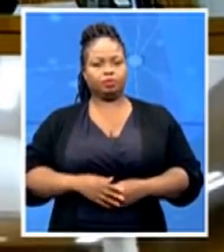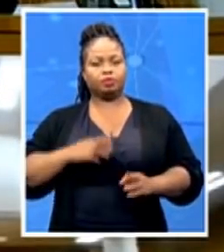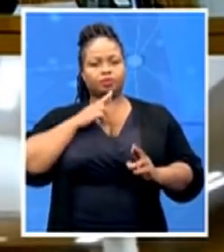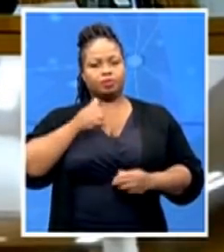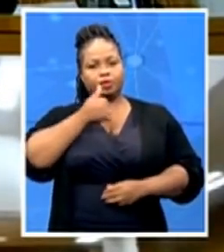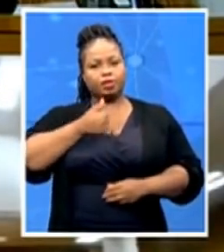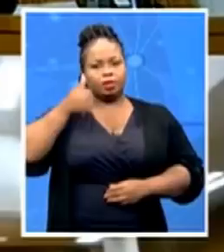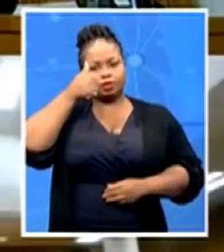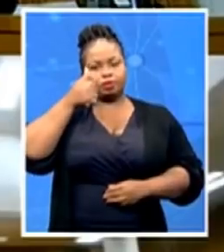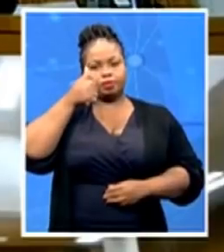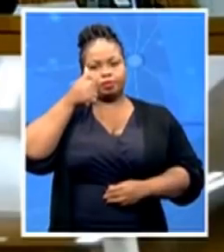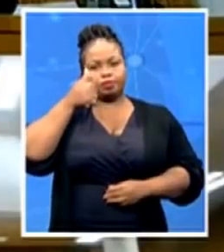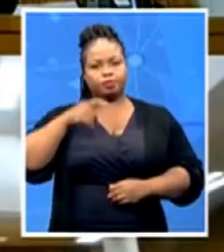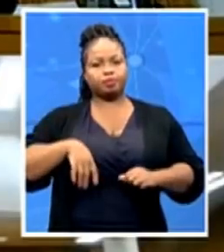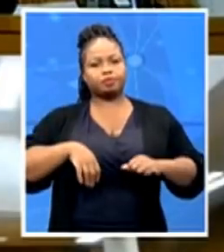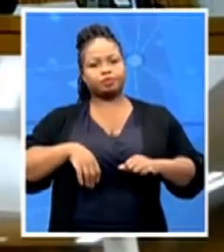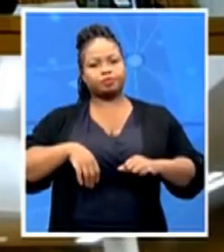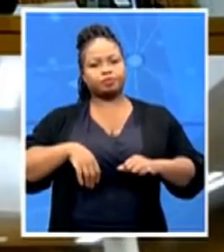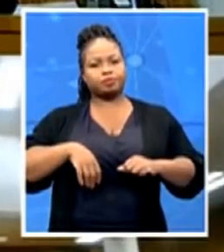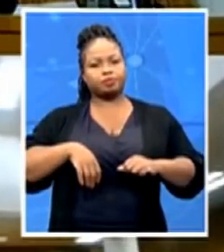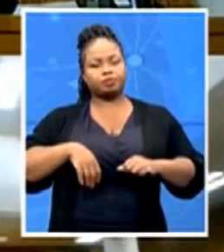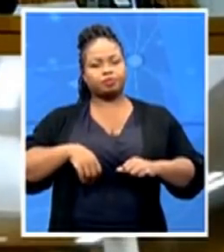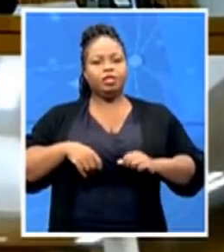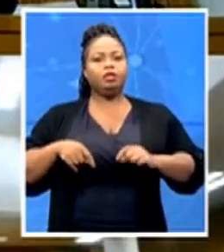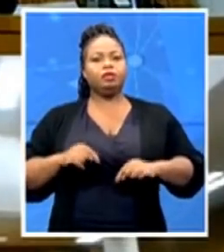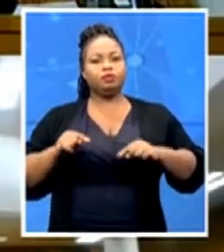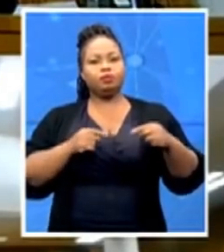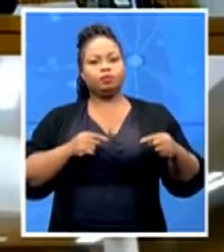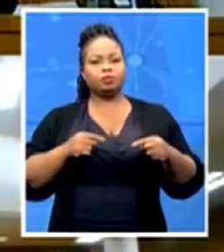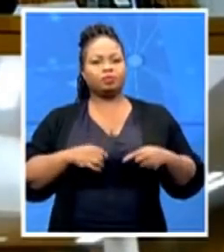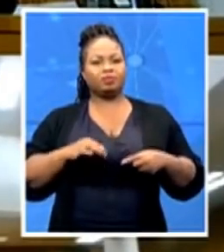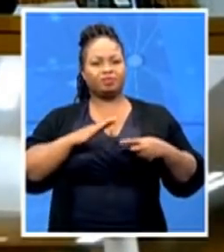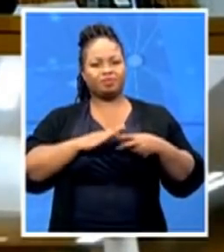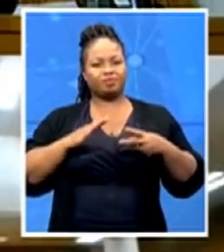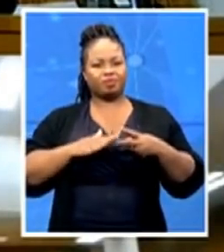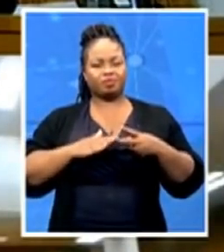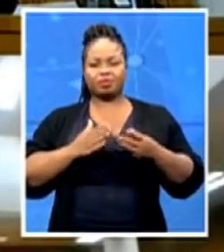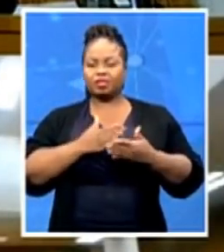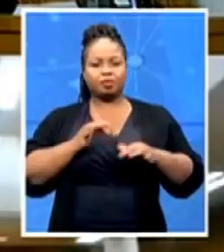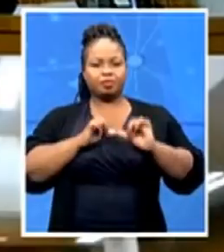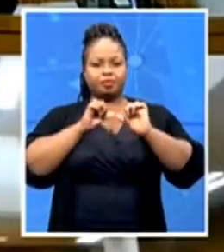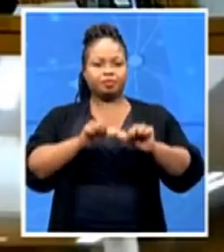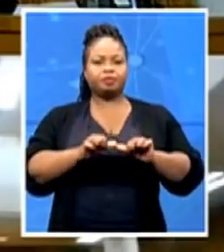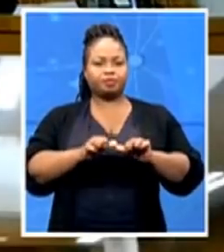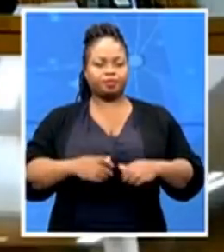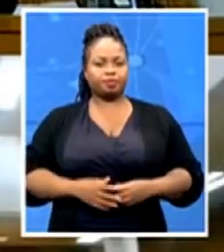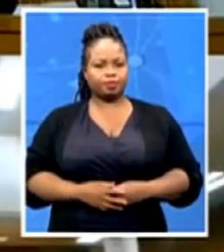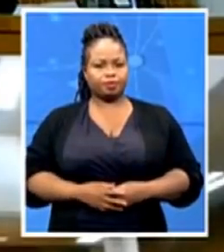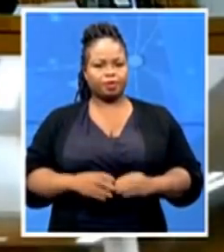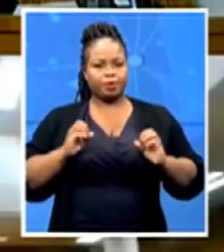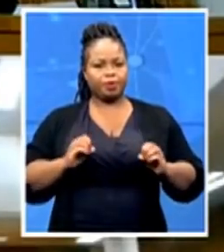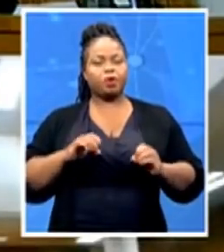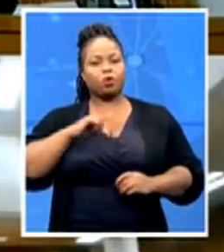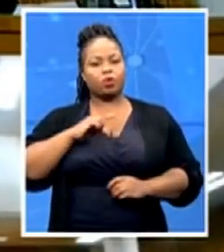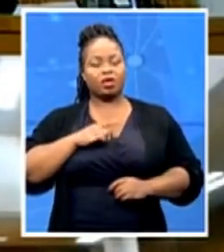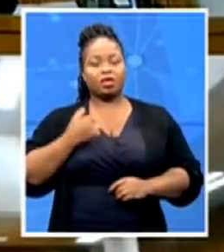in the heads on the other side were not persisted with. When I get to a point of that kind, I shall identify it and not address